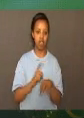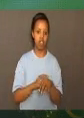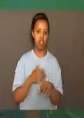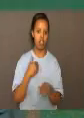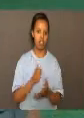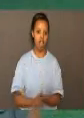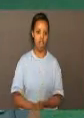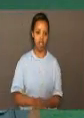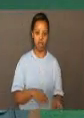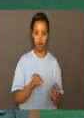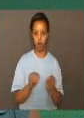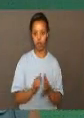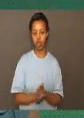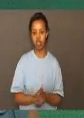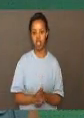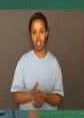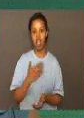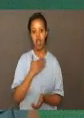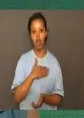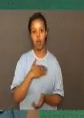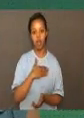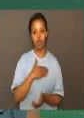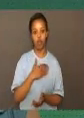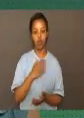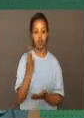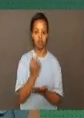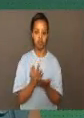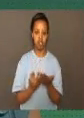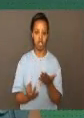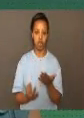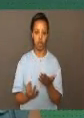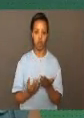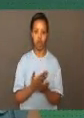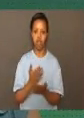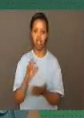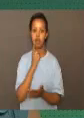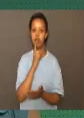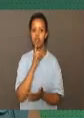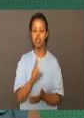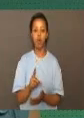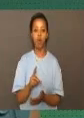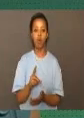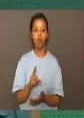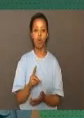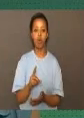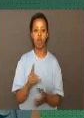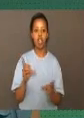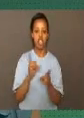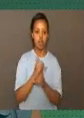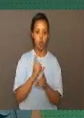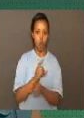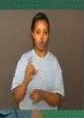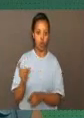students. Please explain the differences between